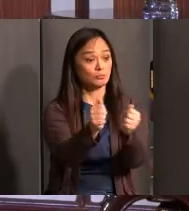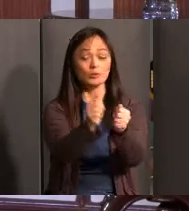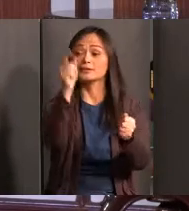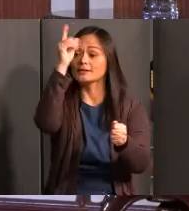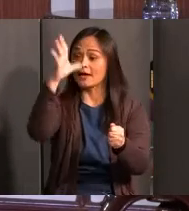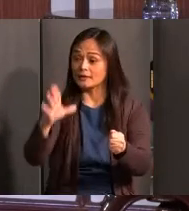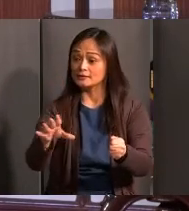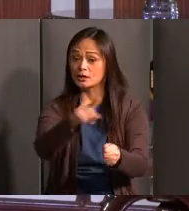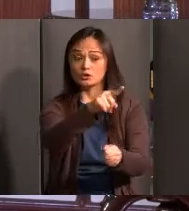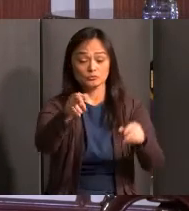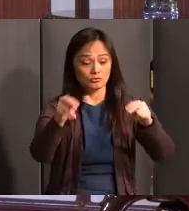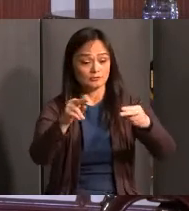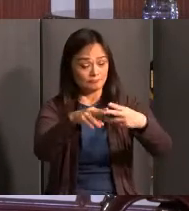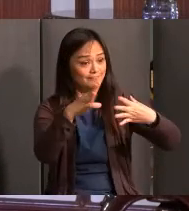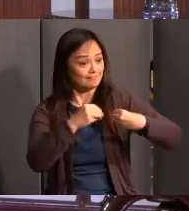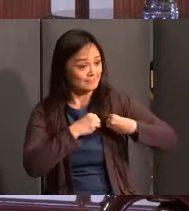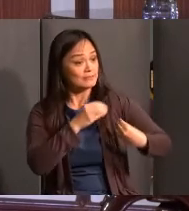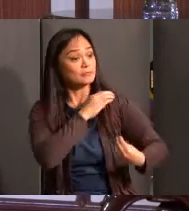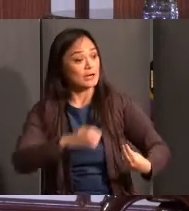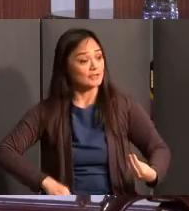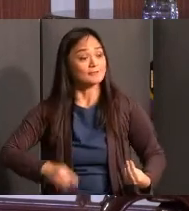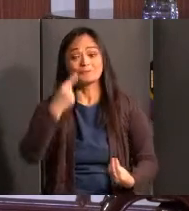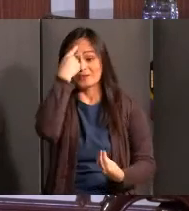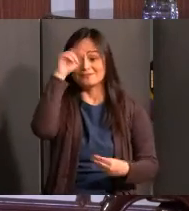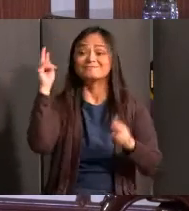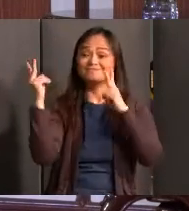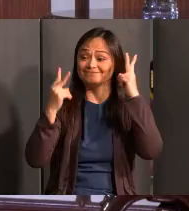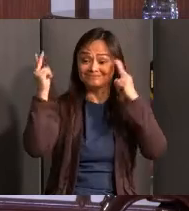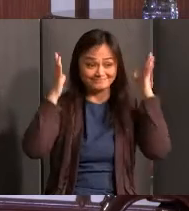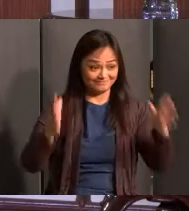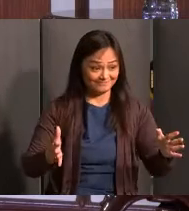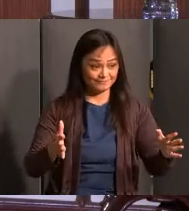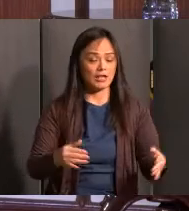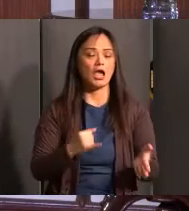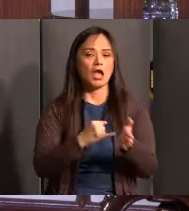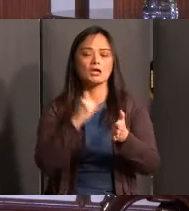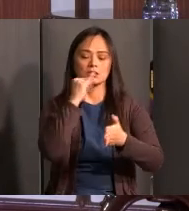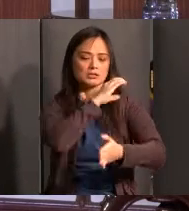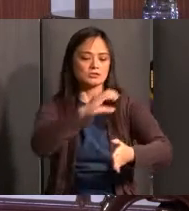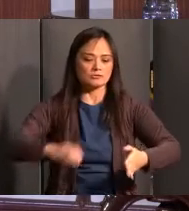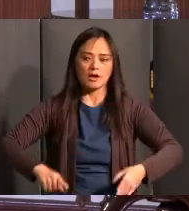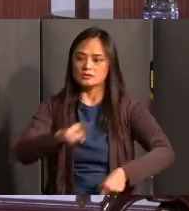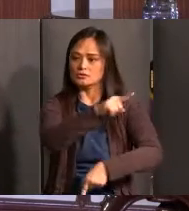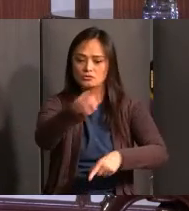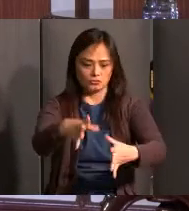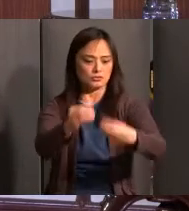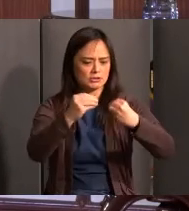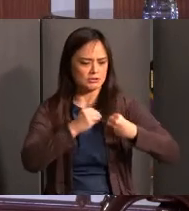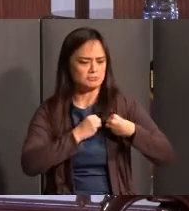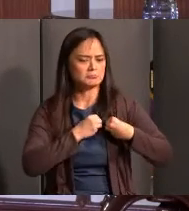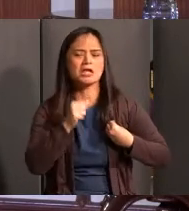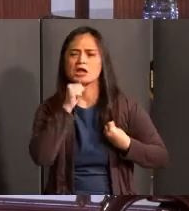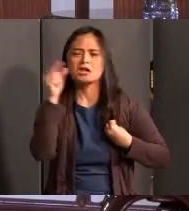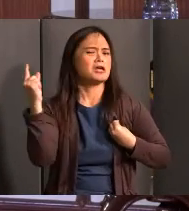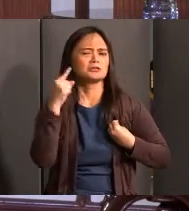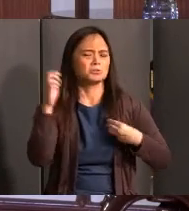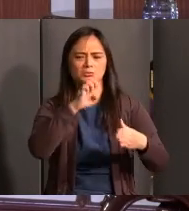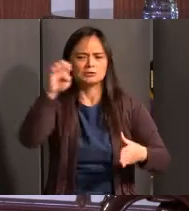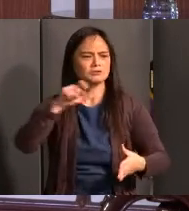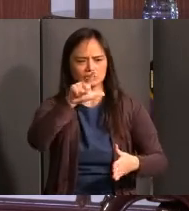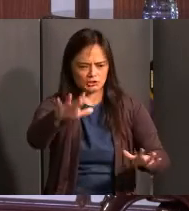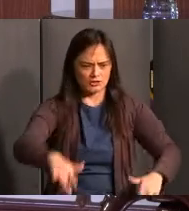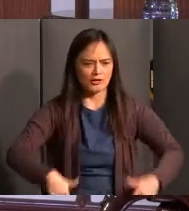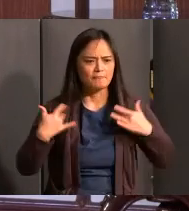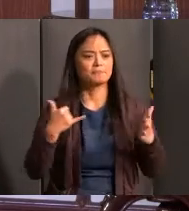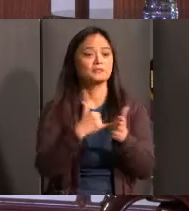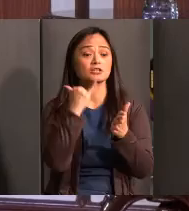receive Christ. Okay? It is Christ you receive. You do not just receive eternal life. It is the person of